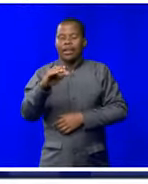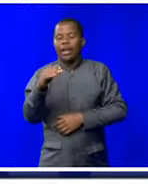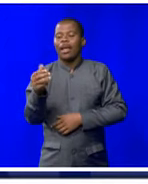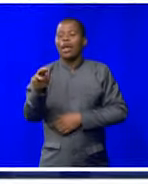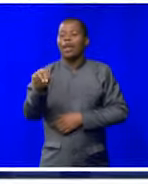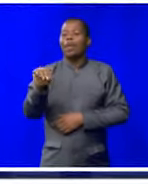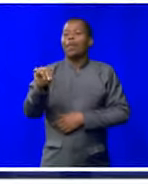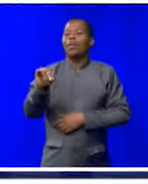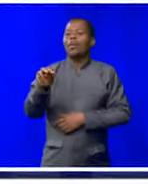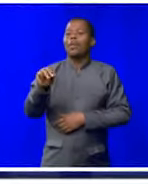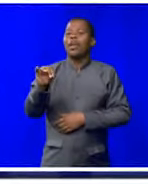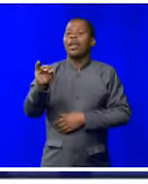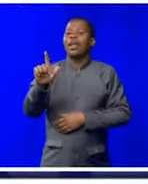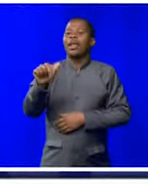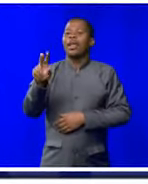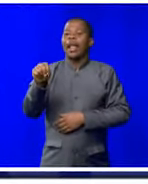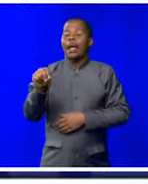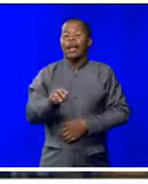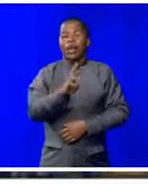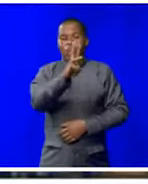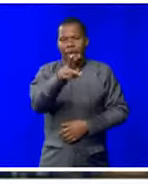Sports, Fabiso Msonera.